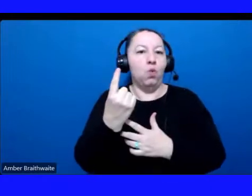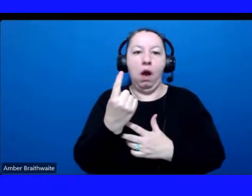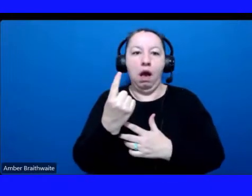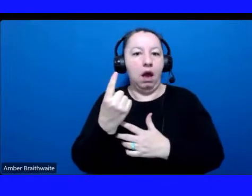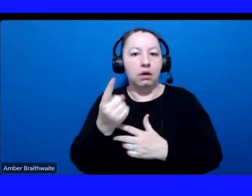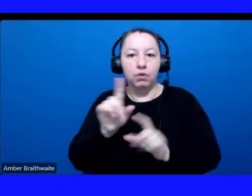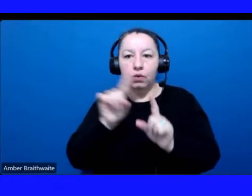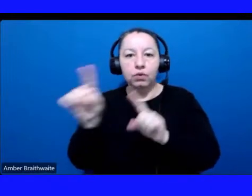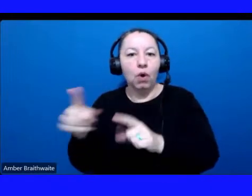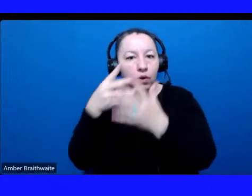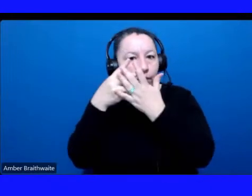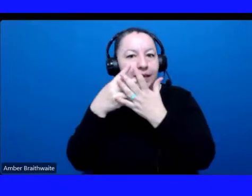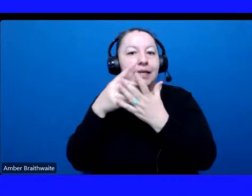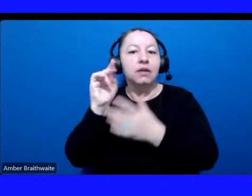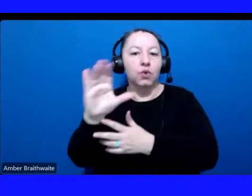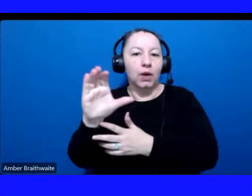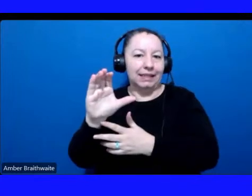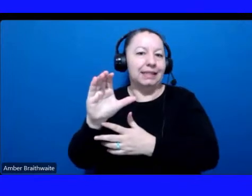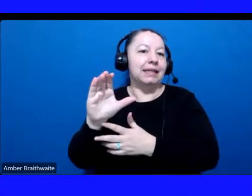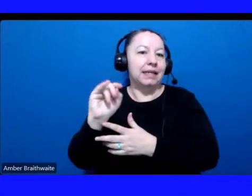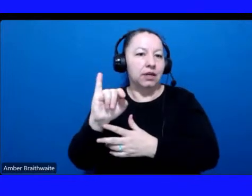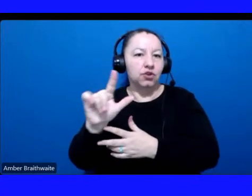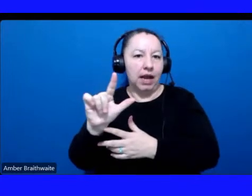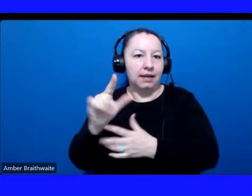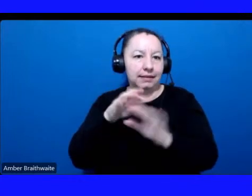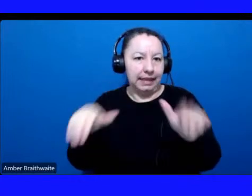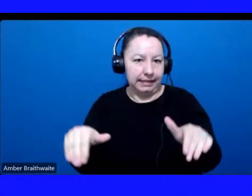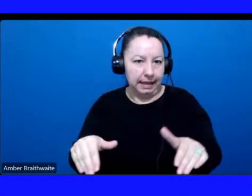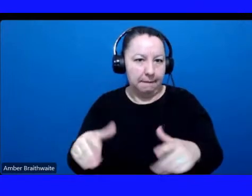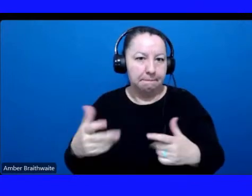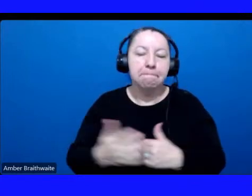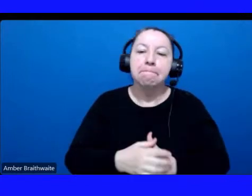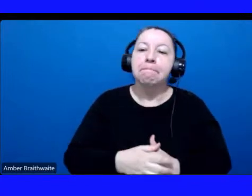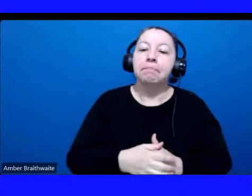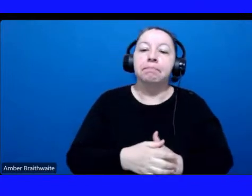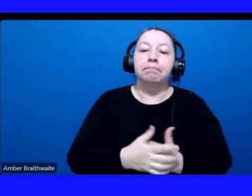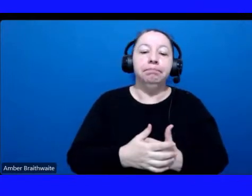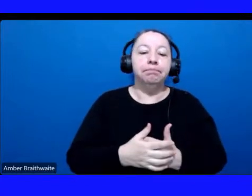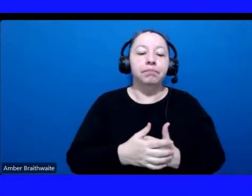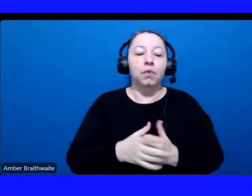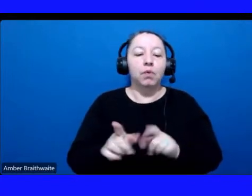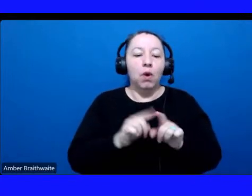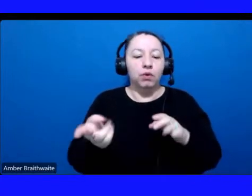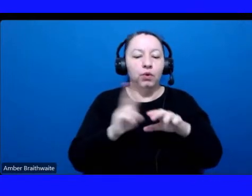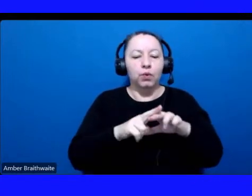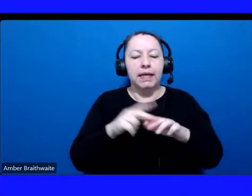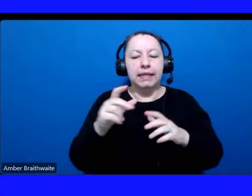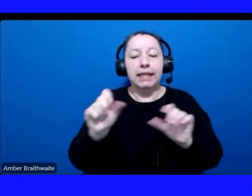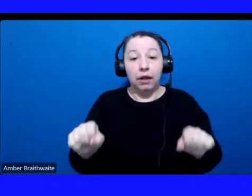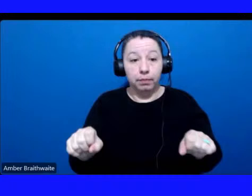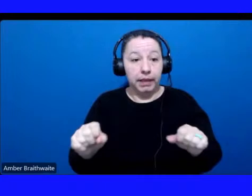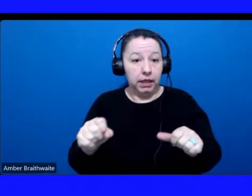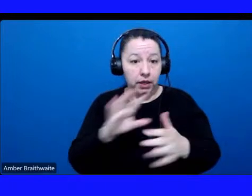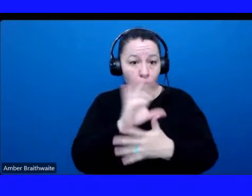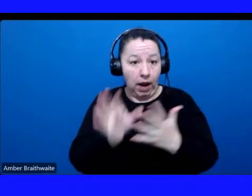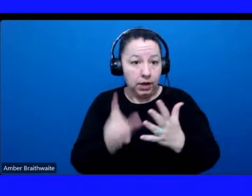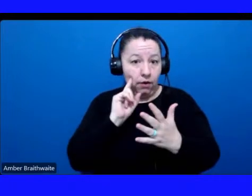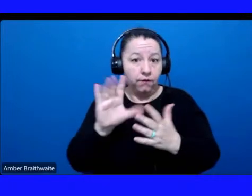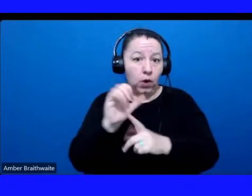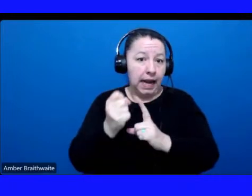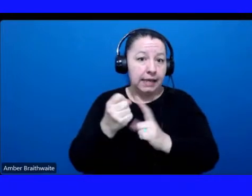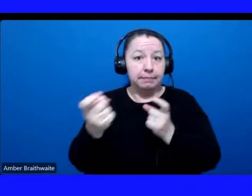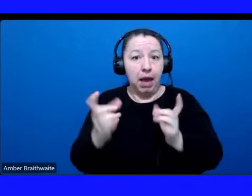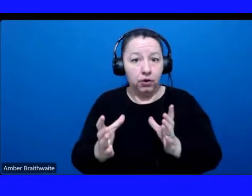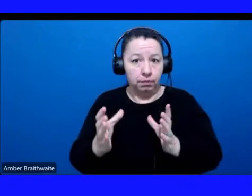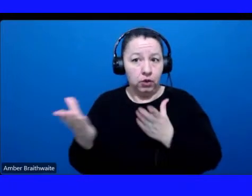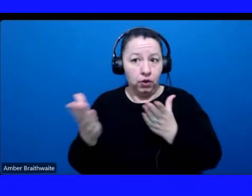and expectations around outreach and engagement. The new contract will provide for Friday evening and weekend support and emphasizes provision